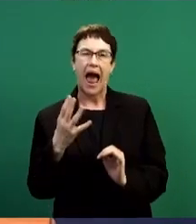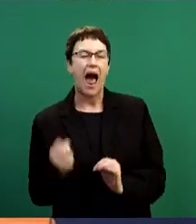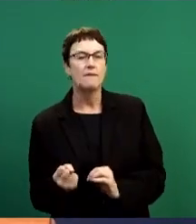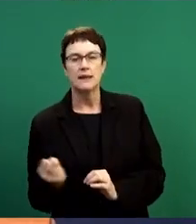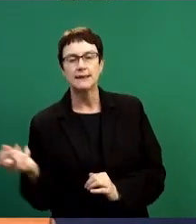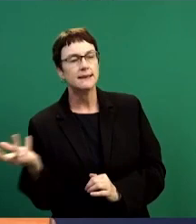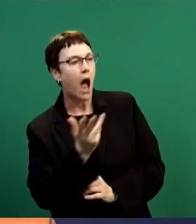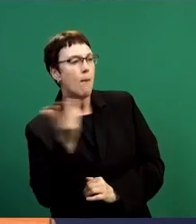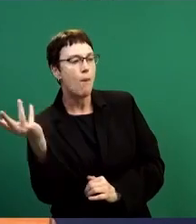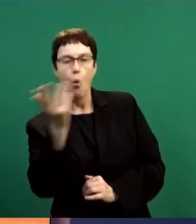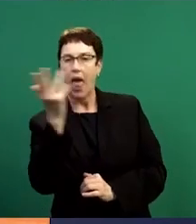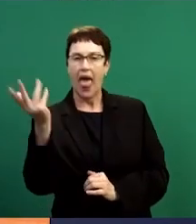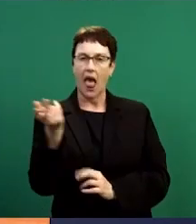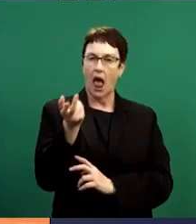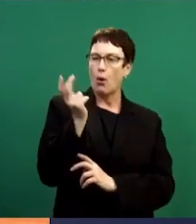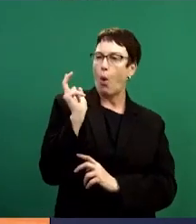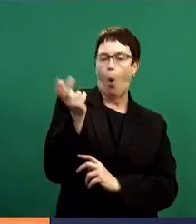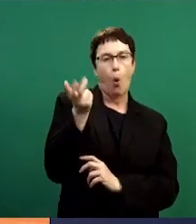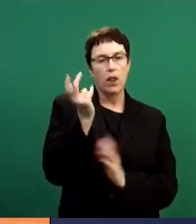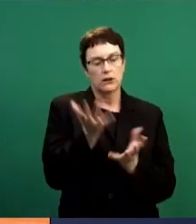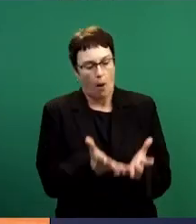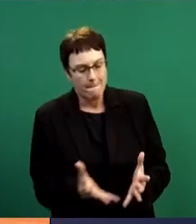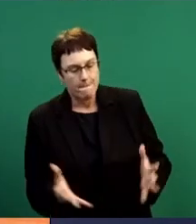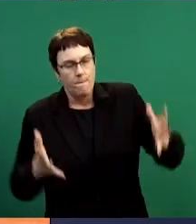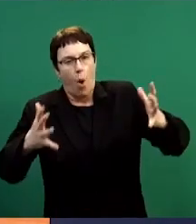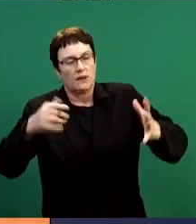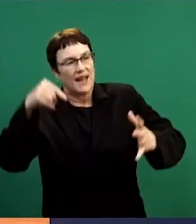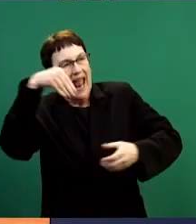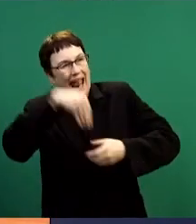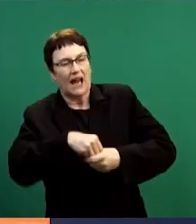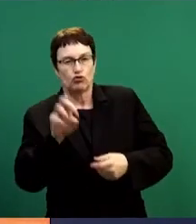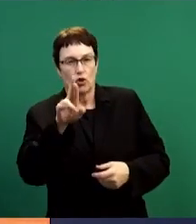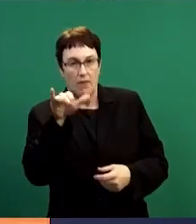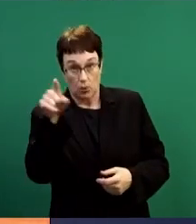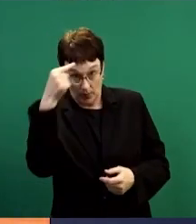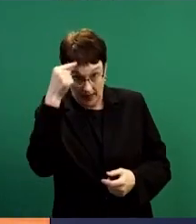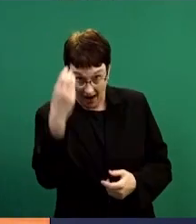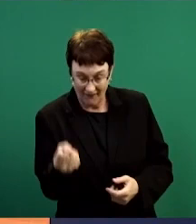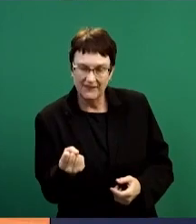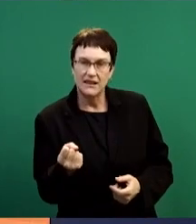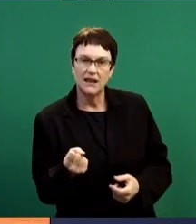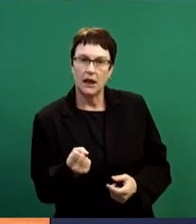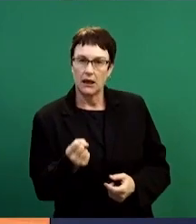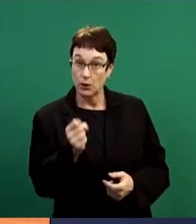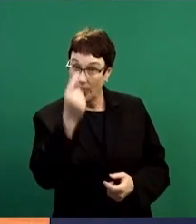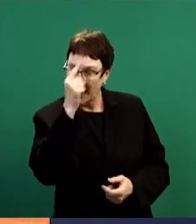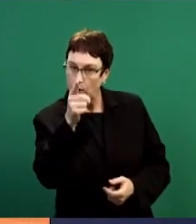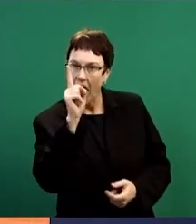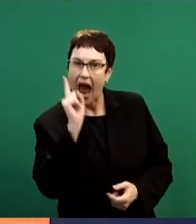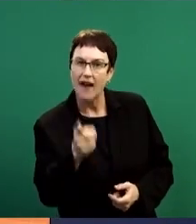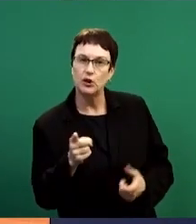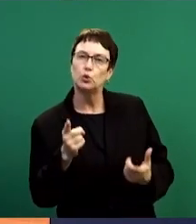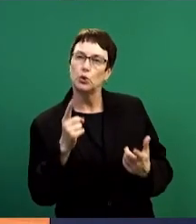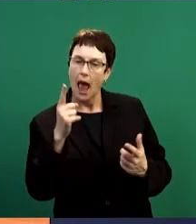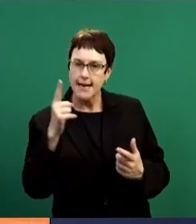gold hidden in the Reserve Bank, that all that is needed is to figure out how to get into that pot of